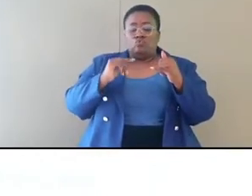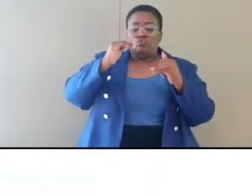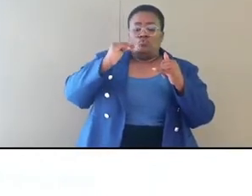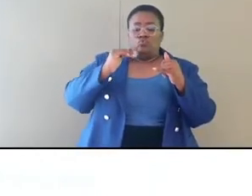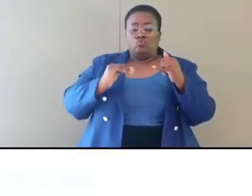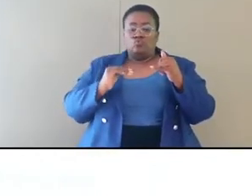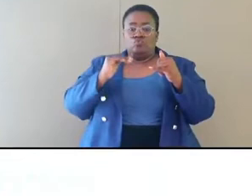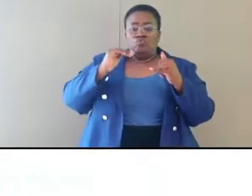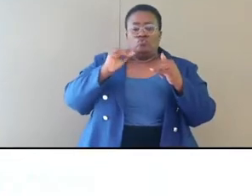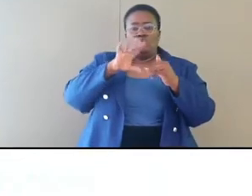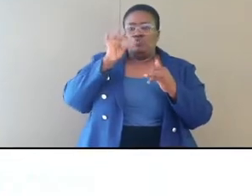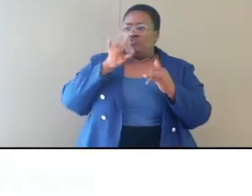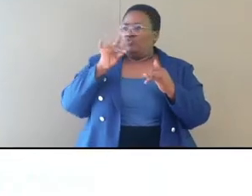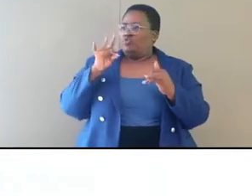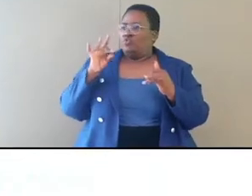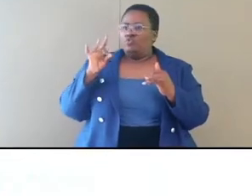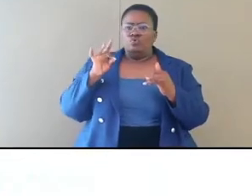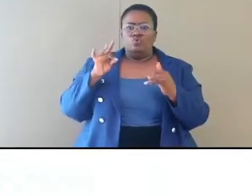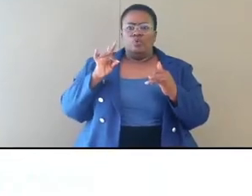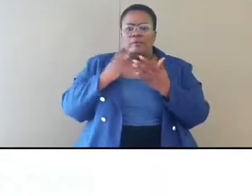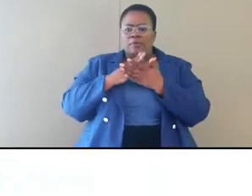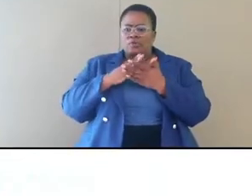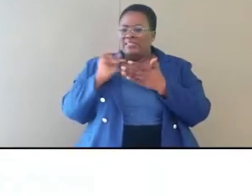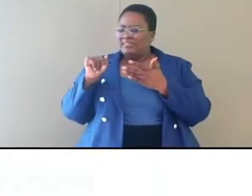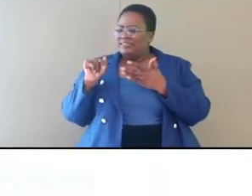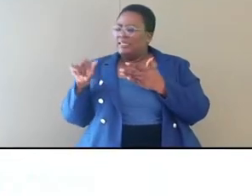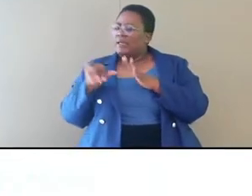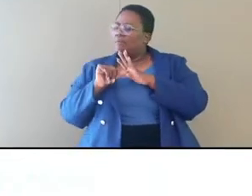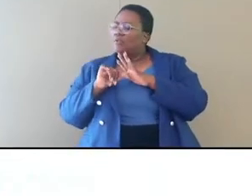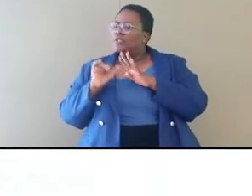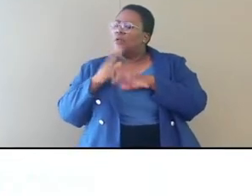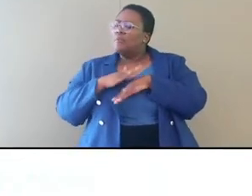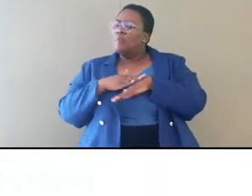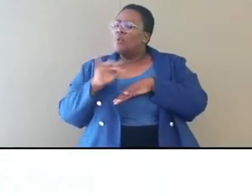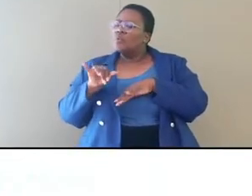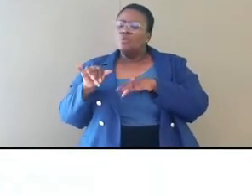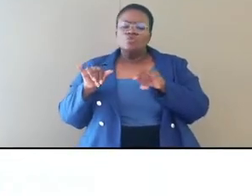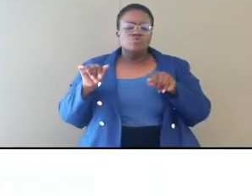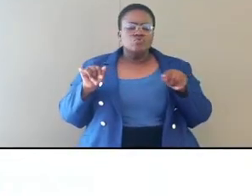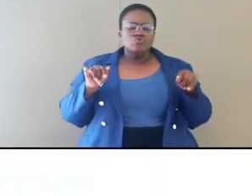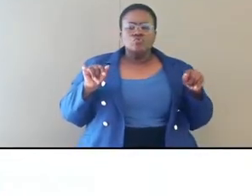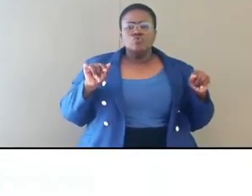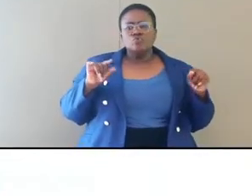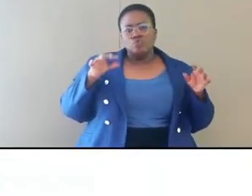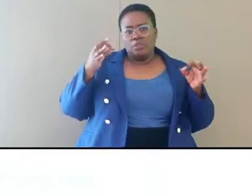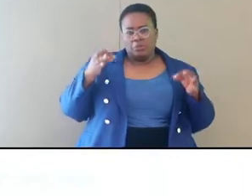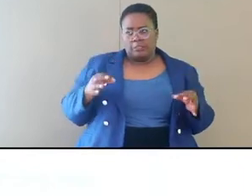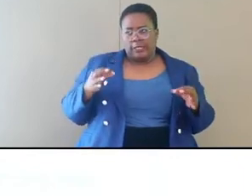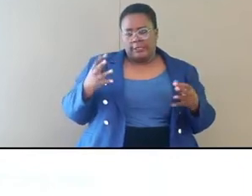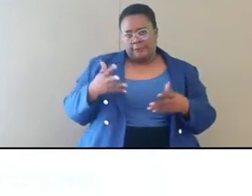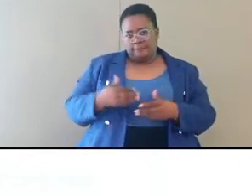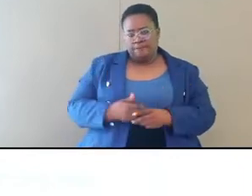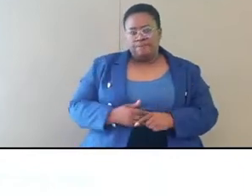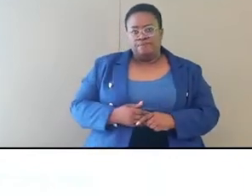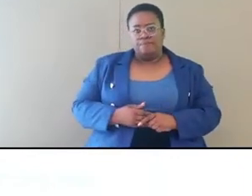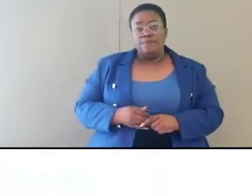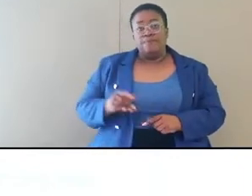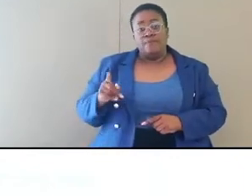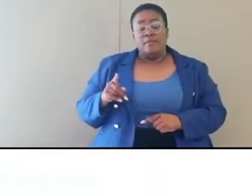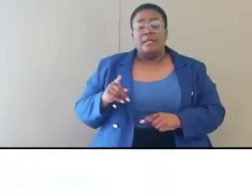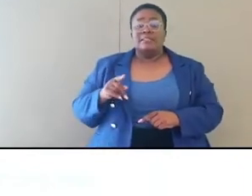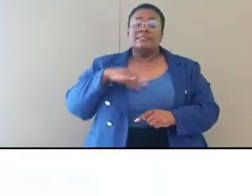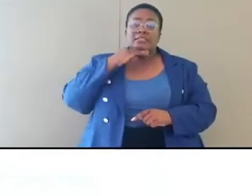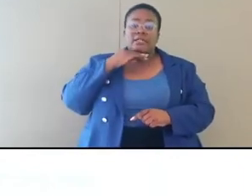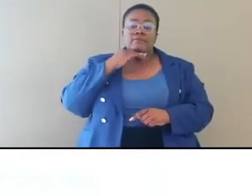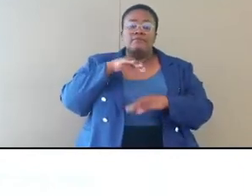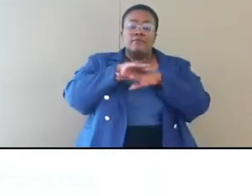these items, which is a hard thing to do. The food poverty line at 760 rand per person per month is just enough for basic food, and it's